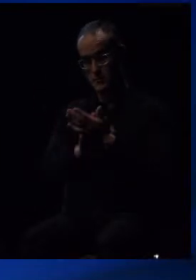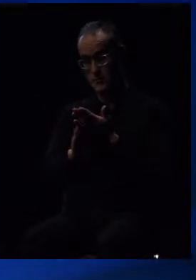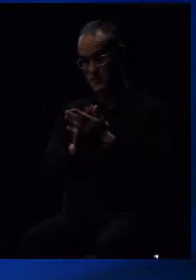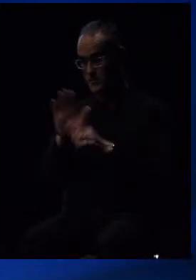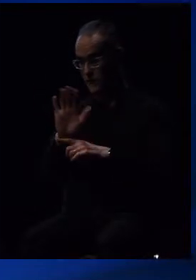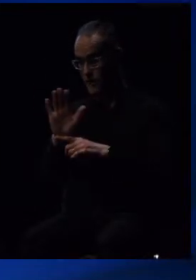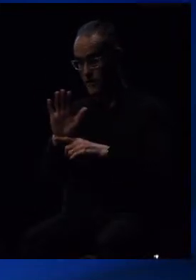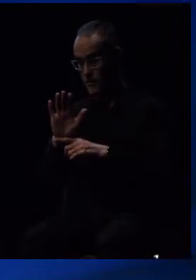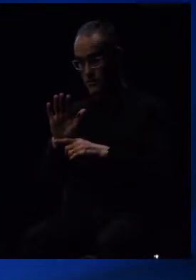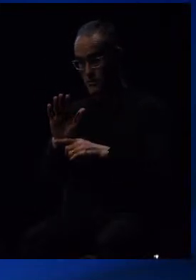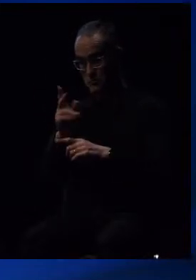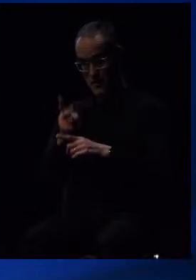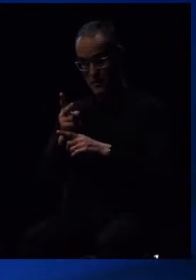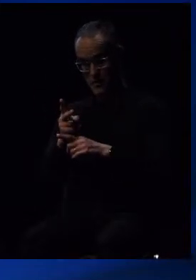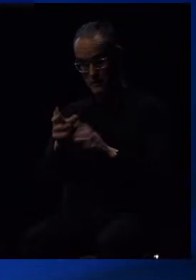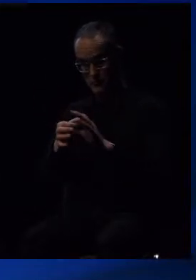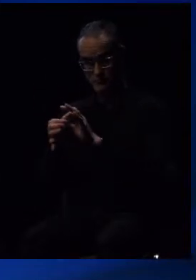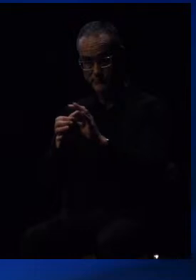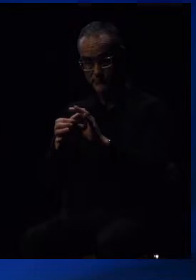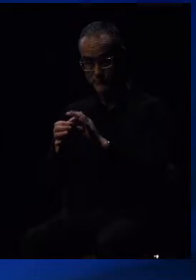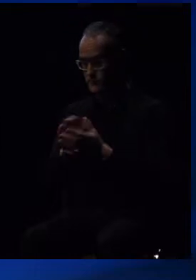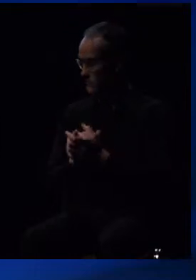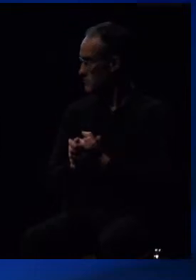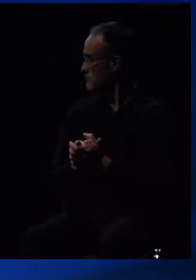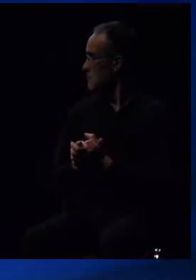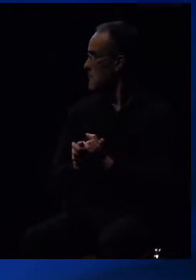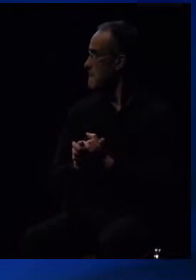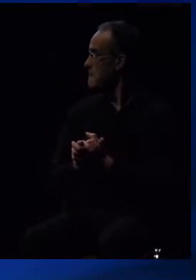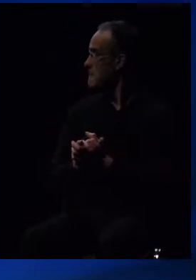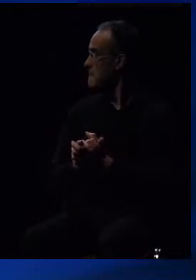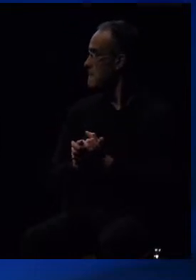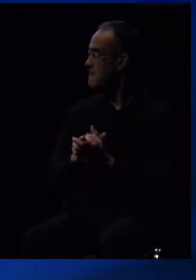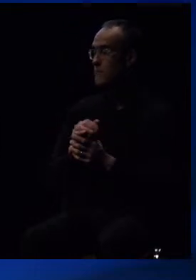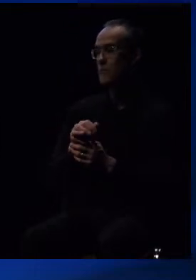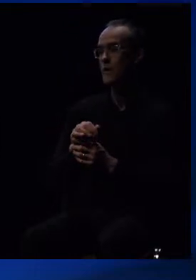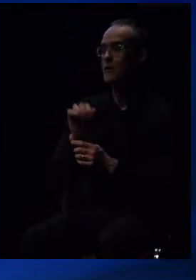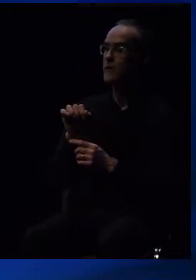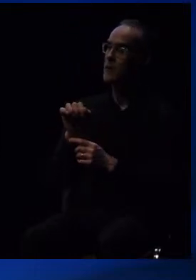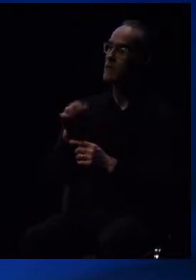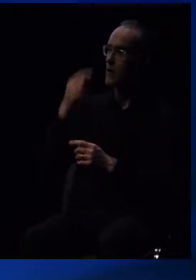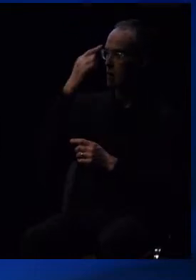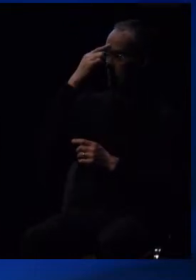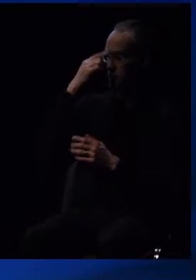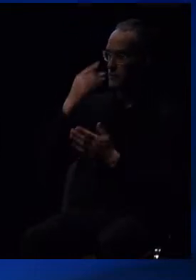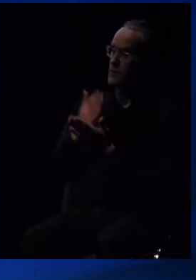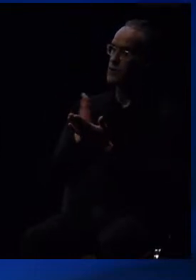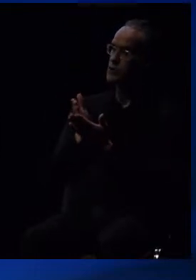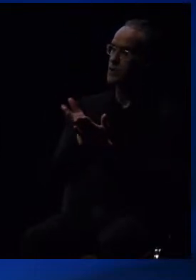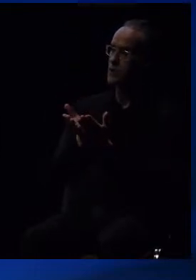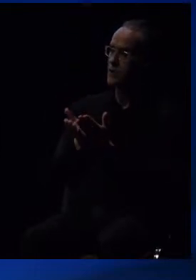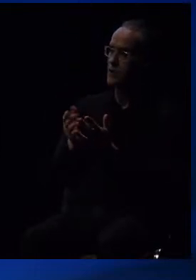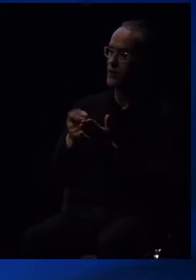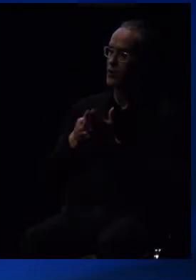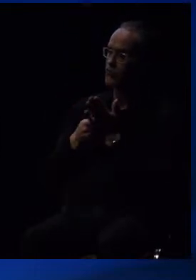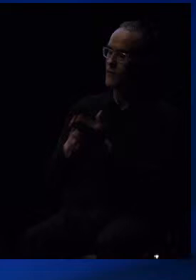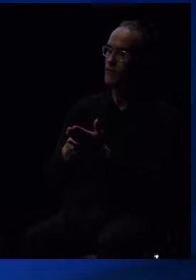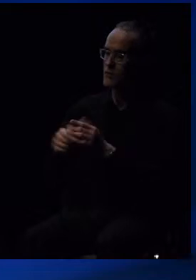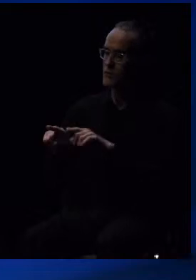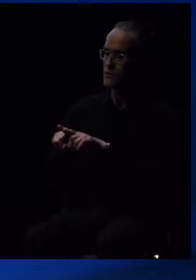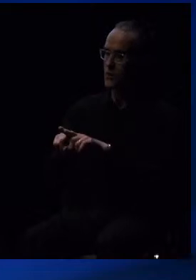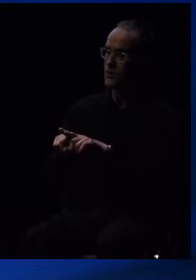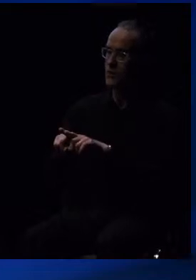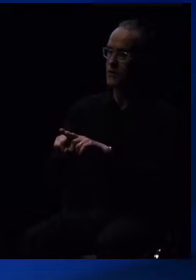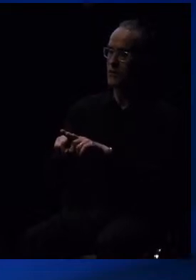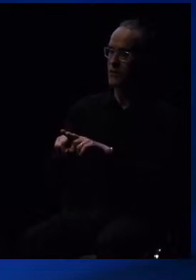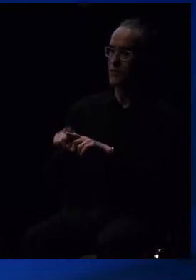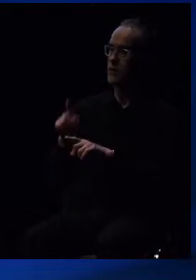Yeah, of course, but also maybe there is something about sharing some references, and when you feel inspired, and it